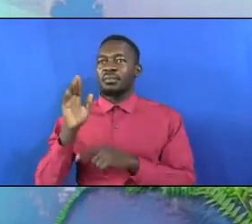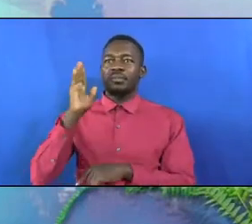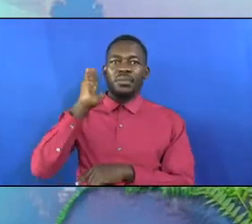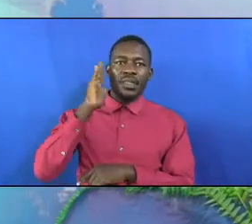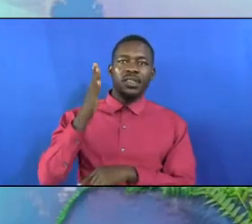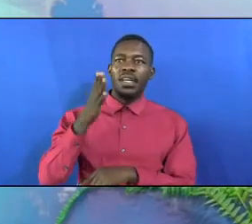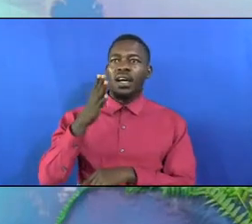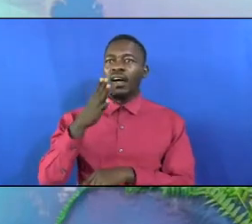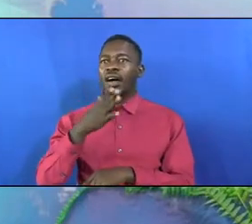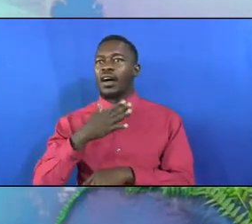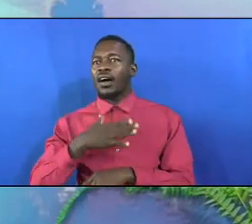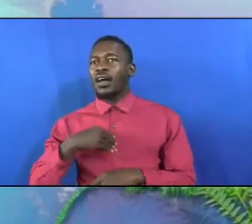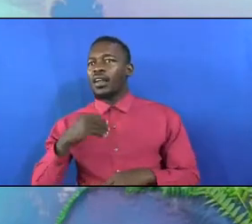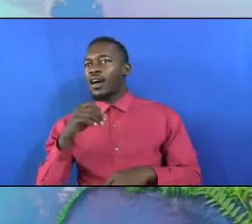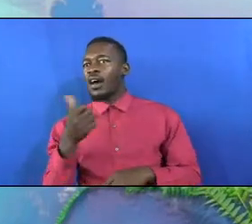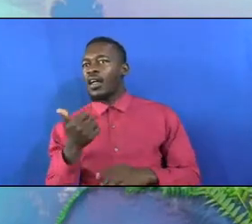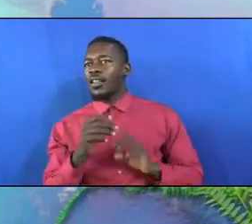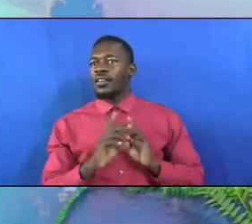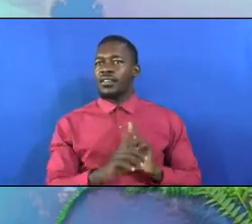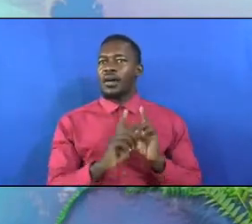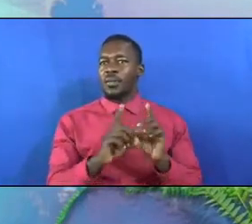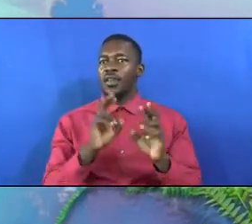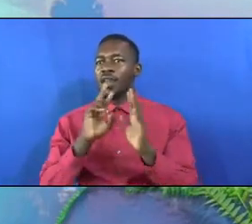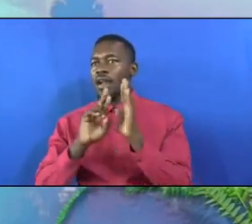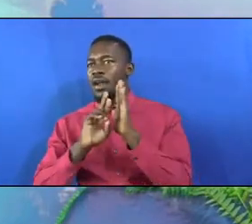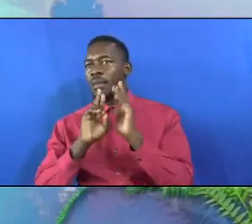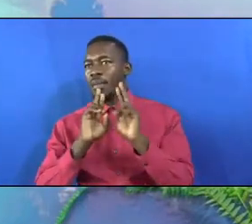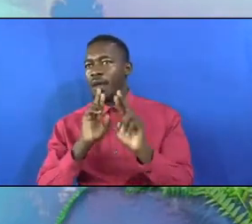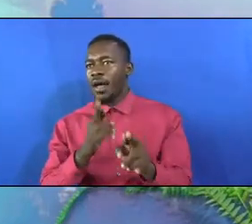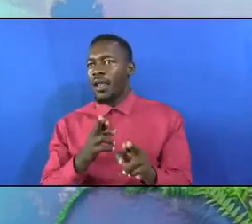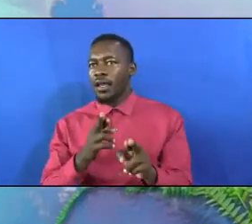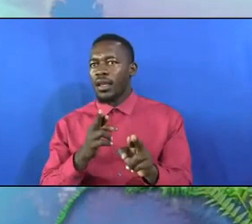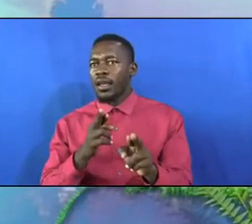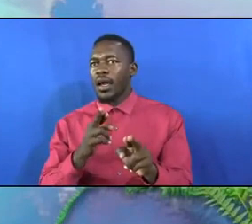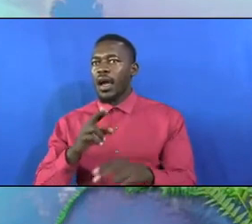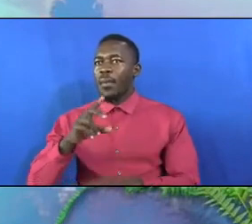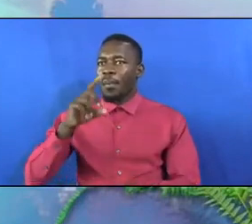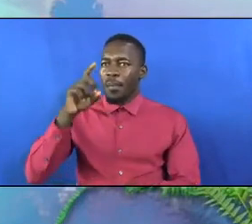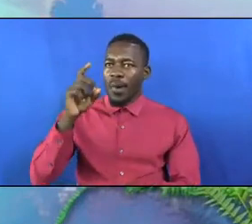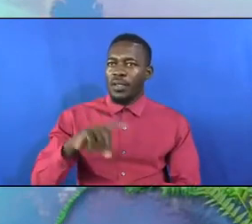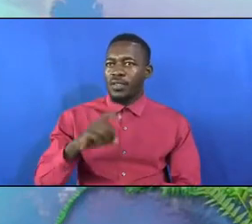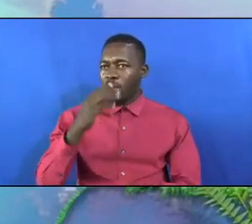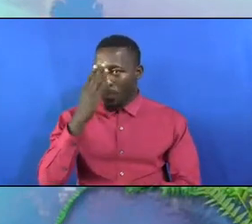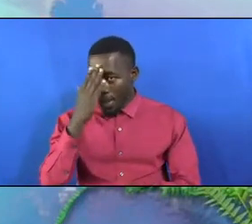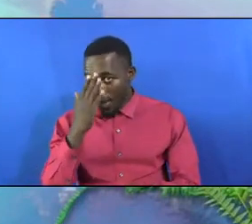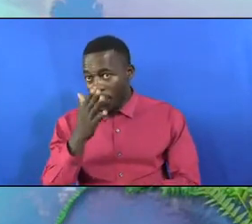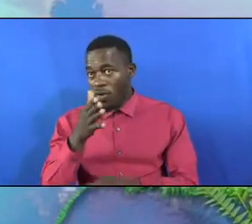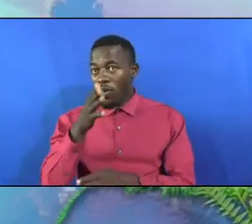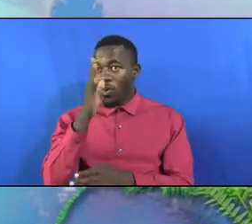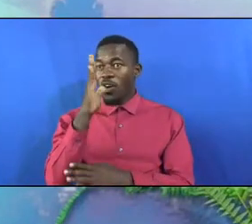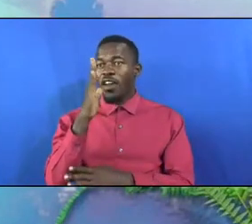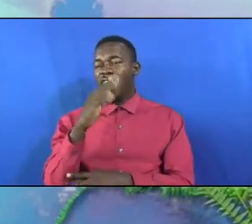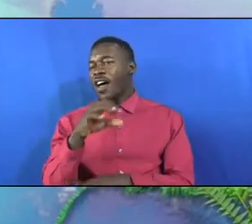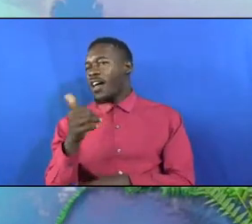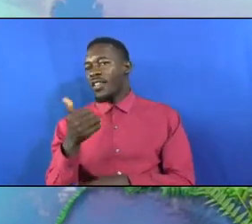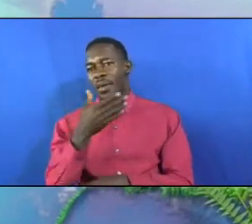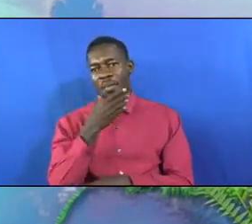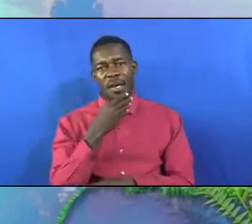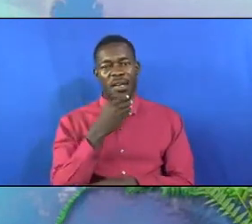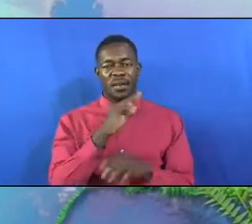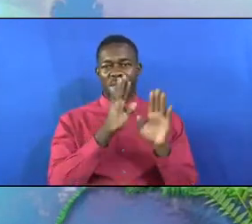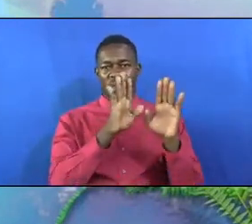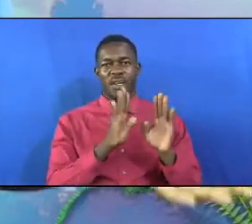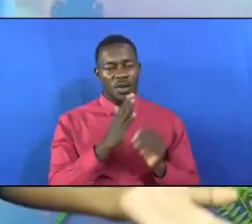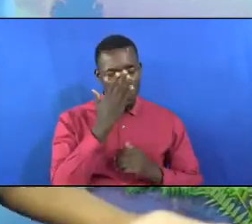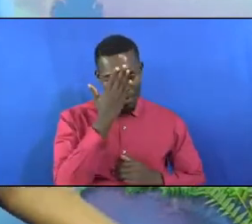But they were to tarry until the helper is sent to them. And so we find the disciples tarrying.